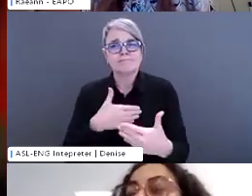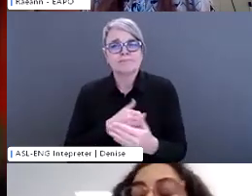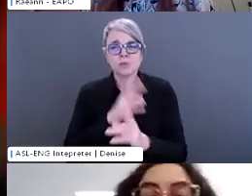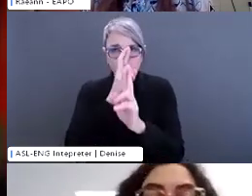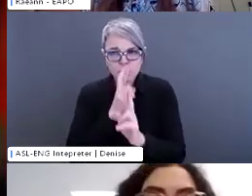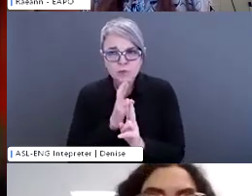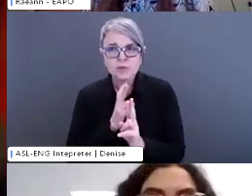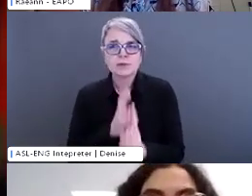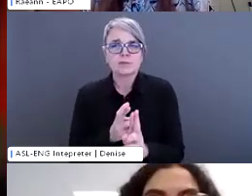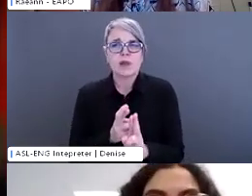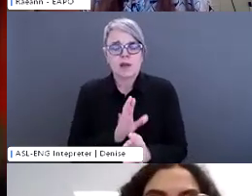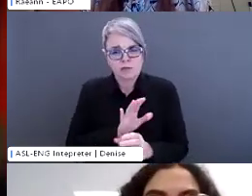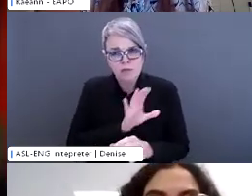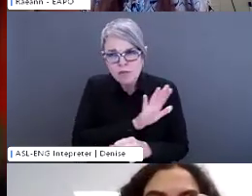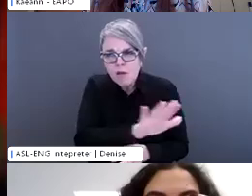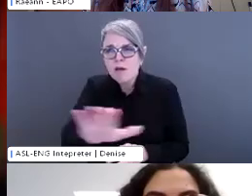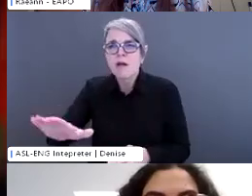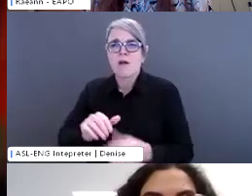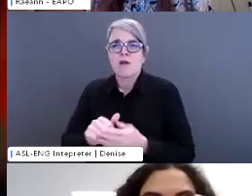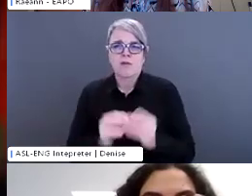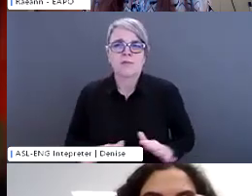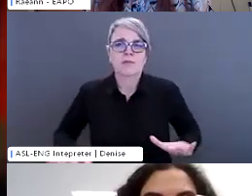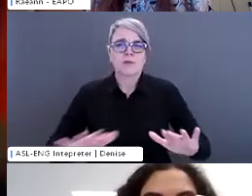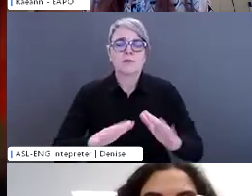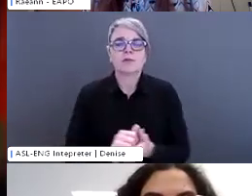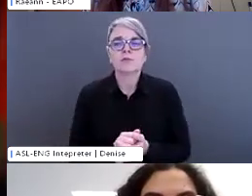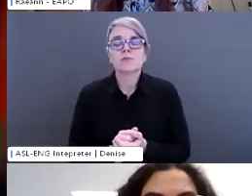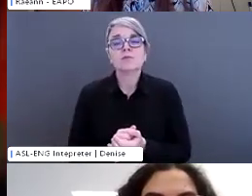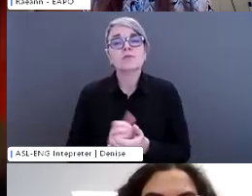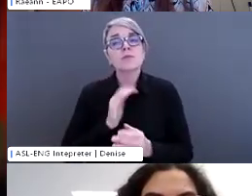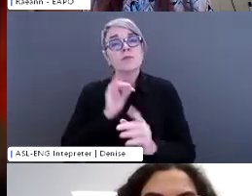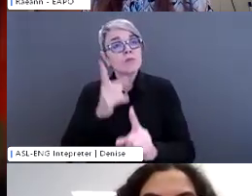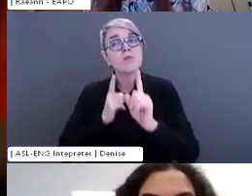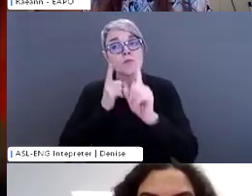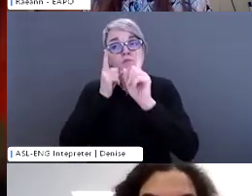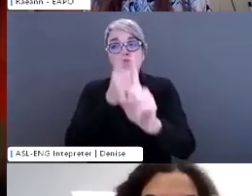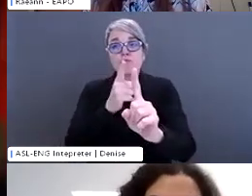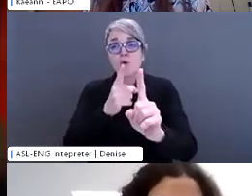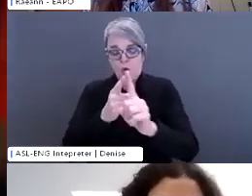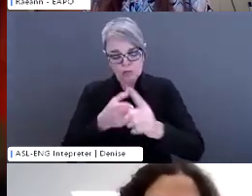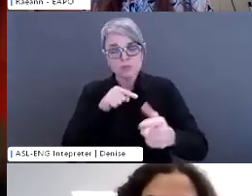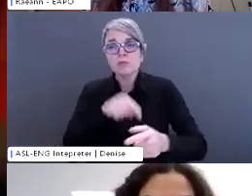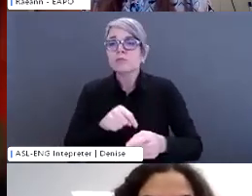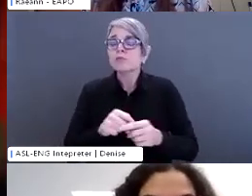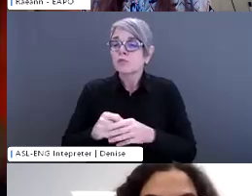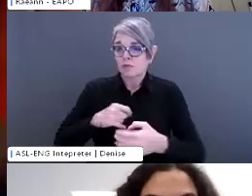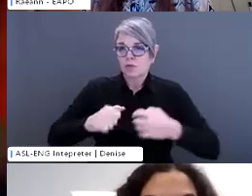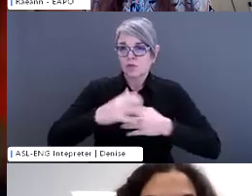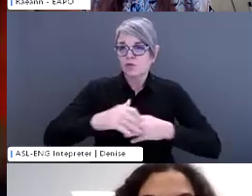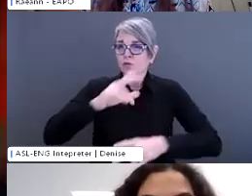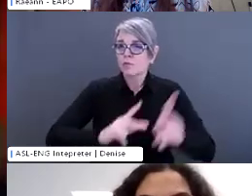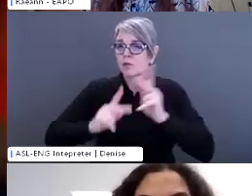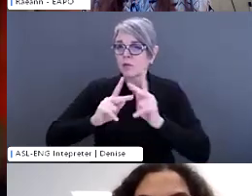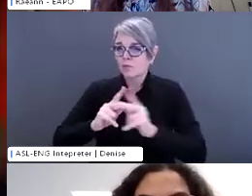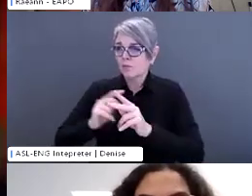We seek a new relationship with the original peoples of this land, one that is based in honor and deep respect. I apologize.